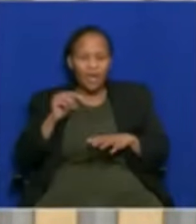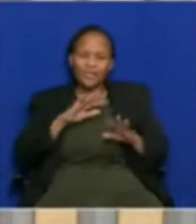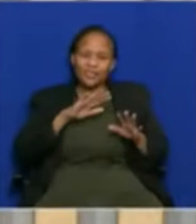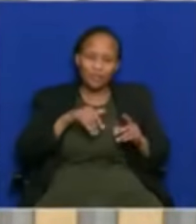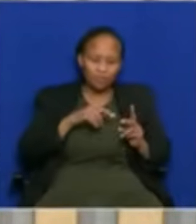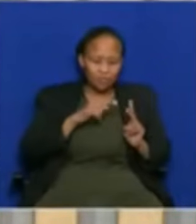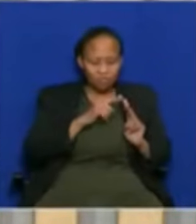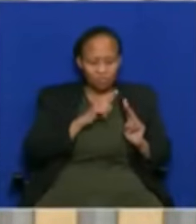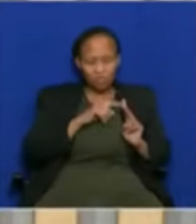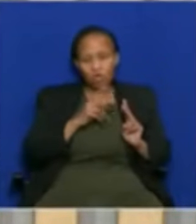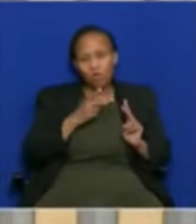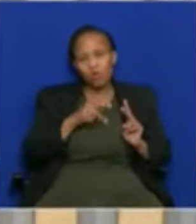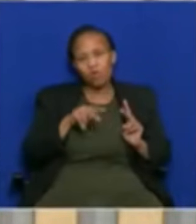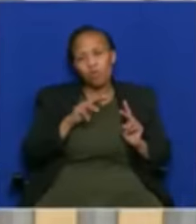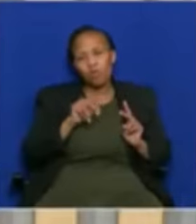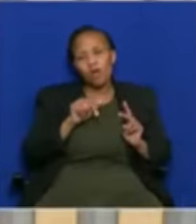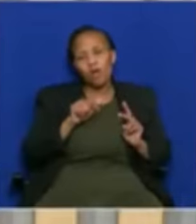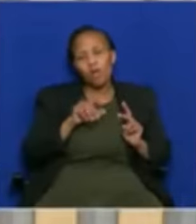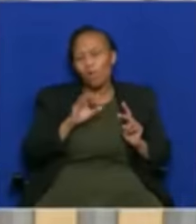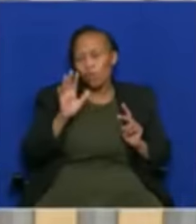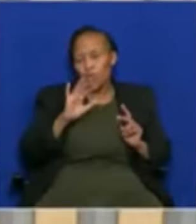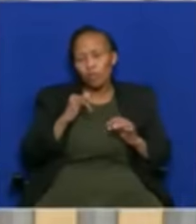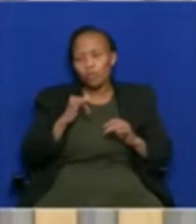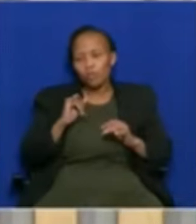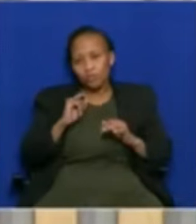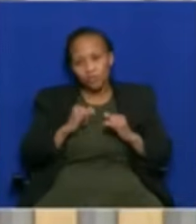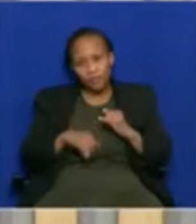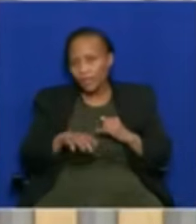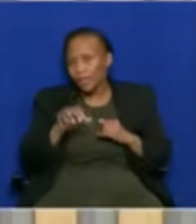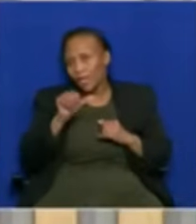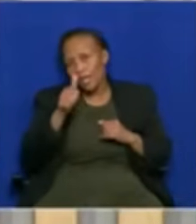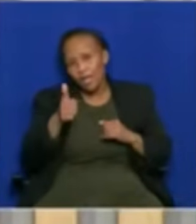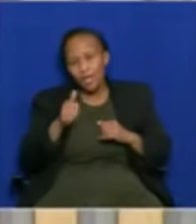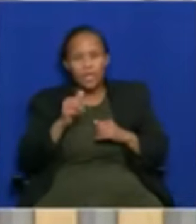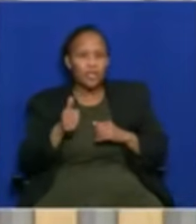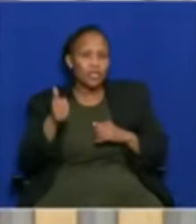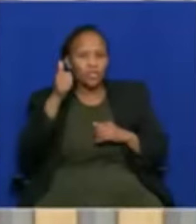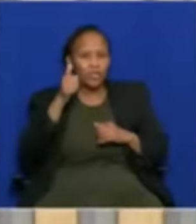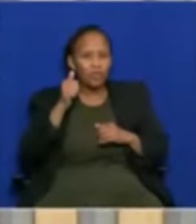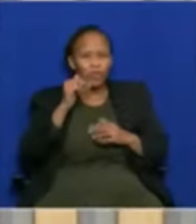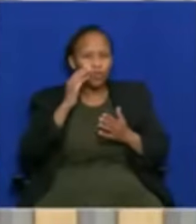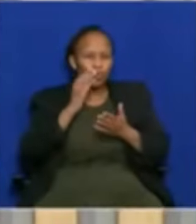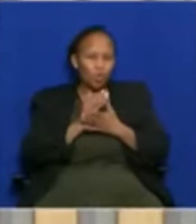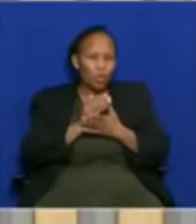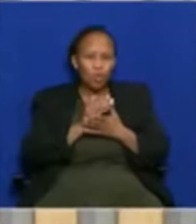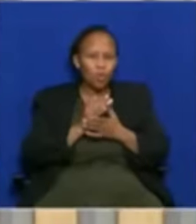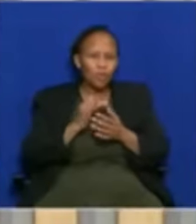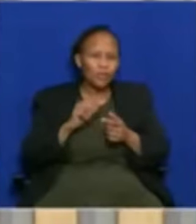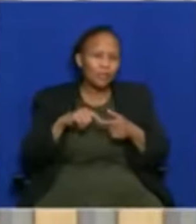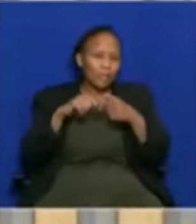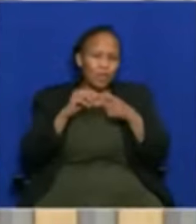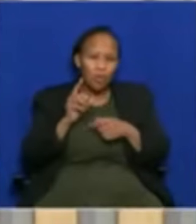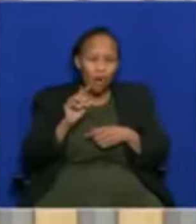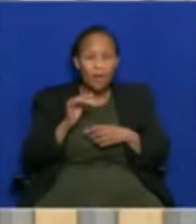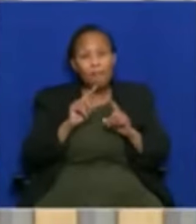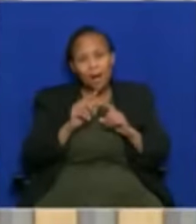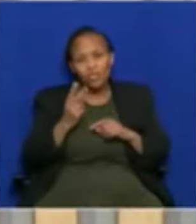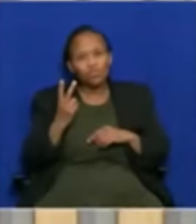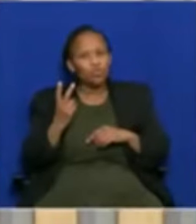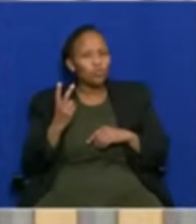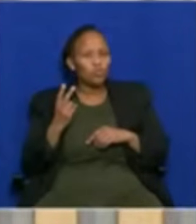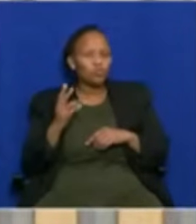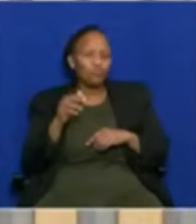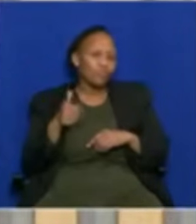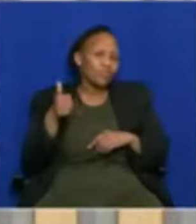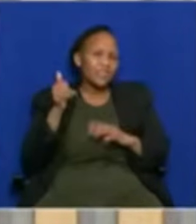was available was not there. He was suspended, or I'm not sure. But there were just the two generals there. So that's why it comes